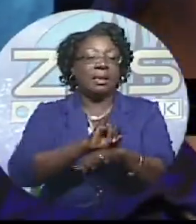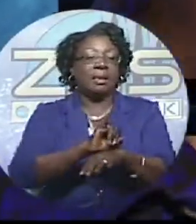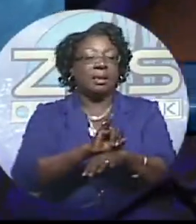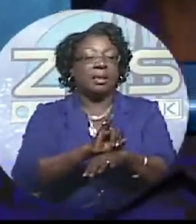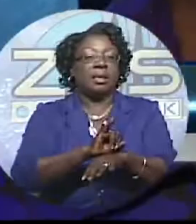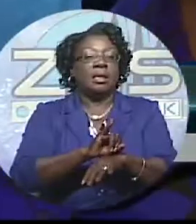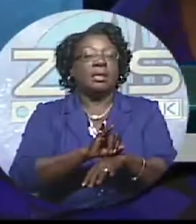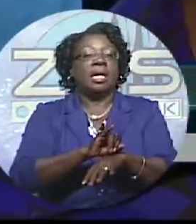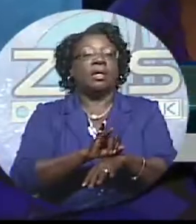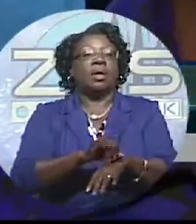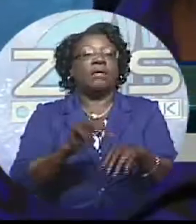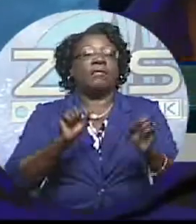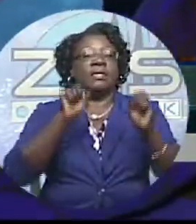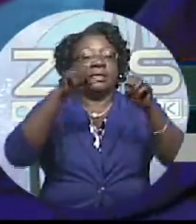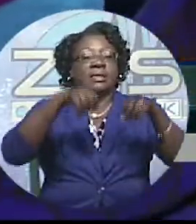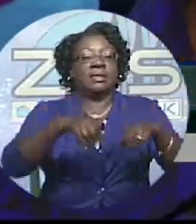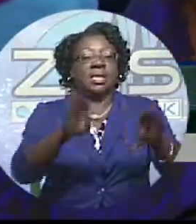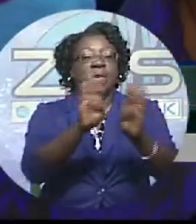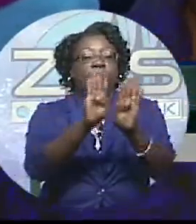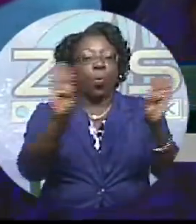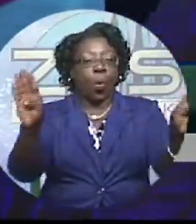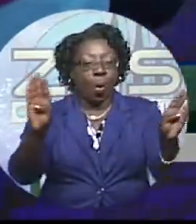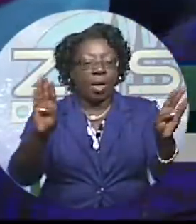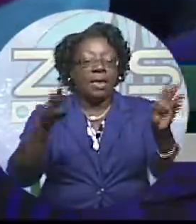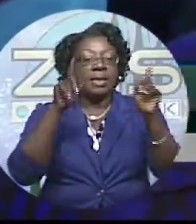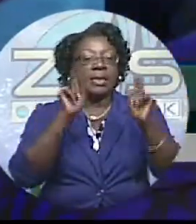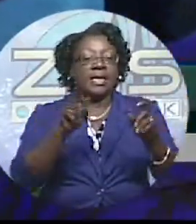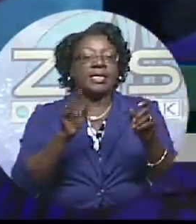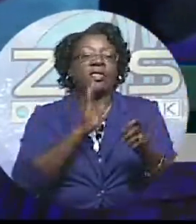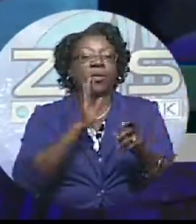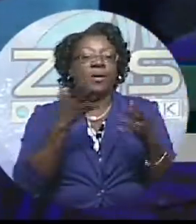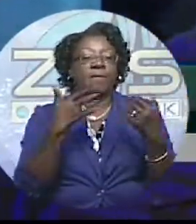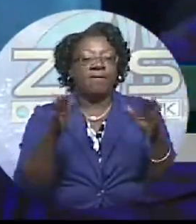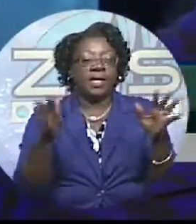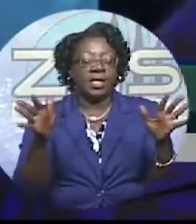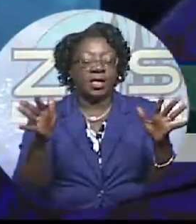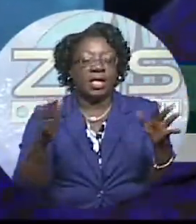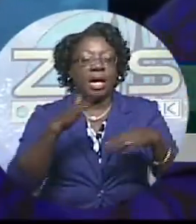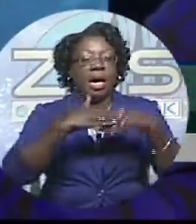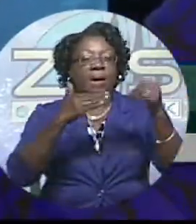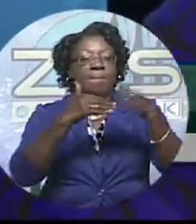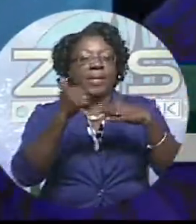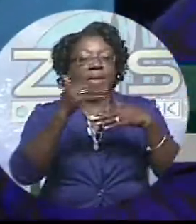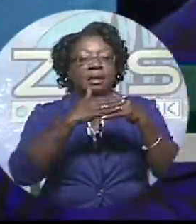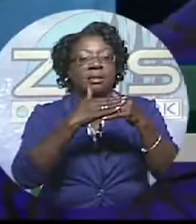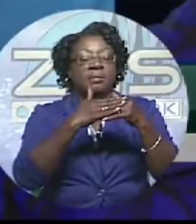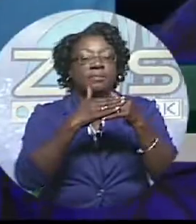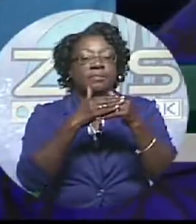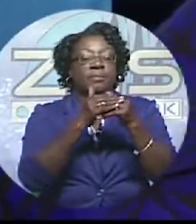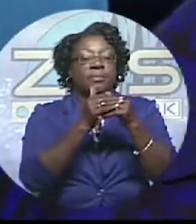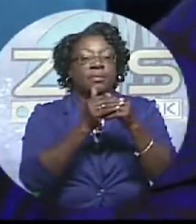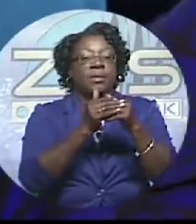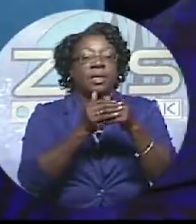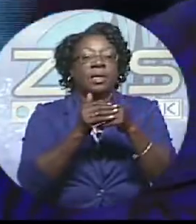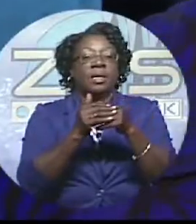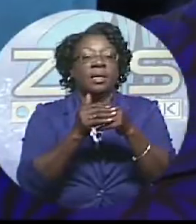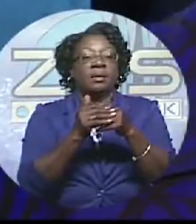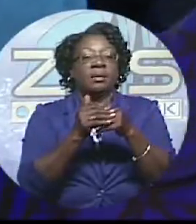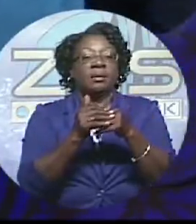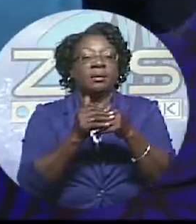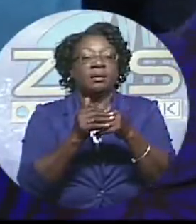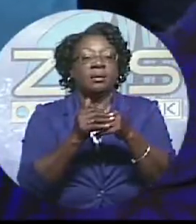lot of the seawall work has been completed, and we are now embarked on a feasibility study of a master plan for all of Cat